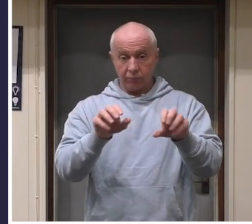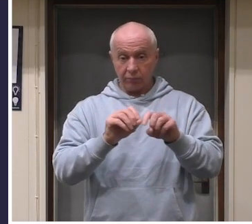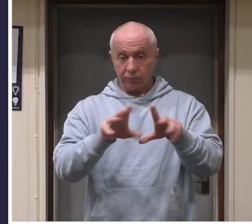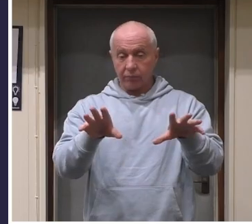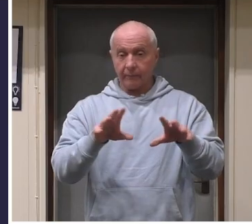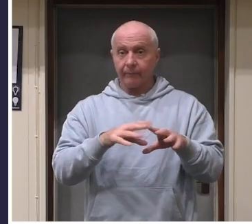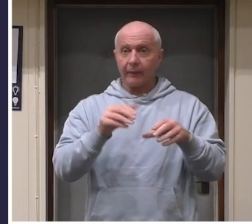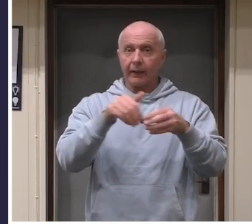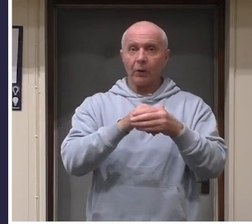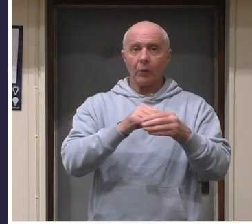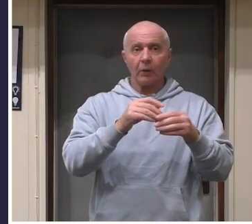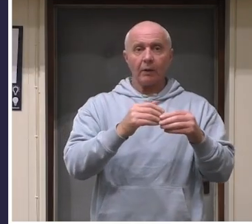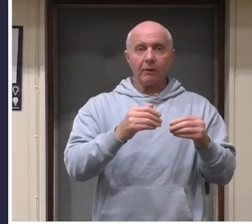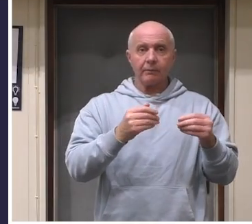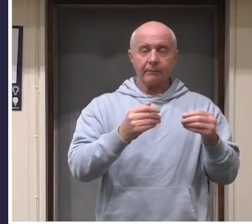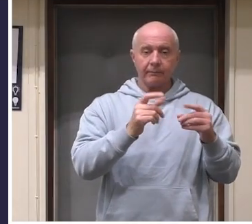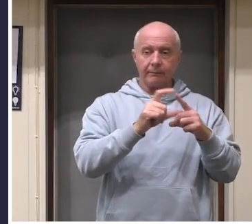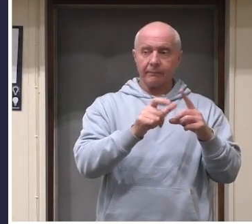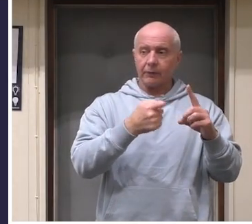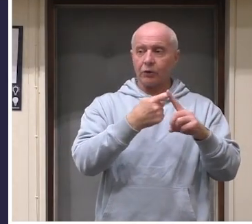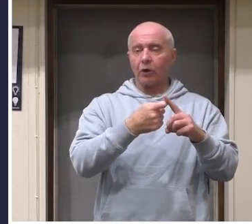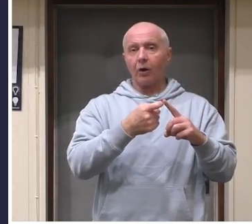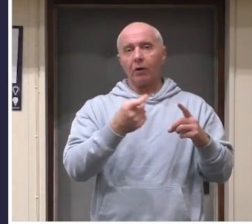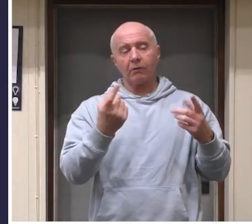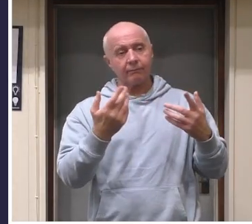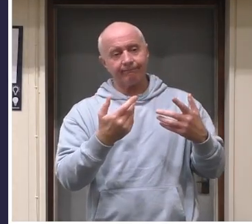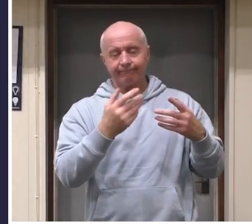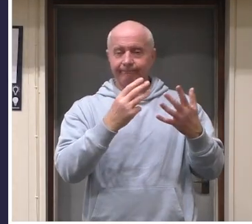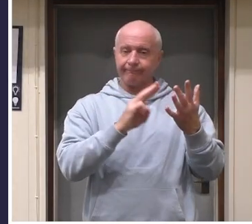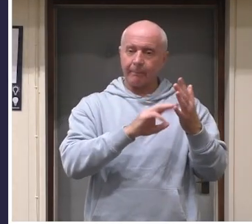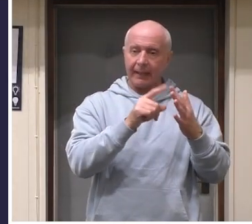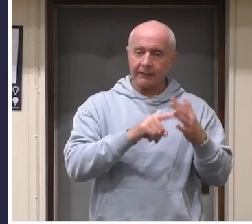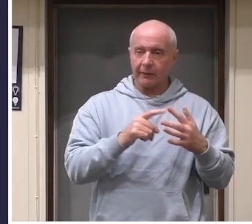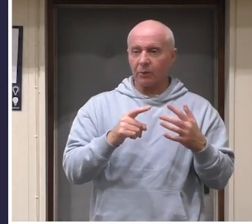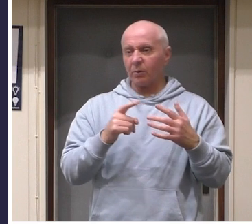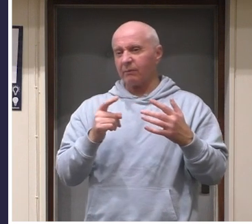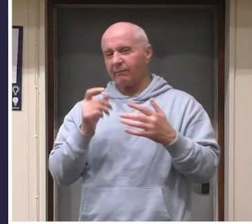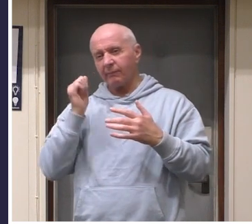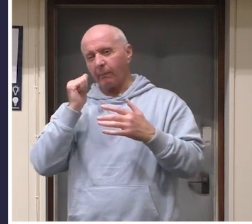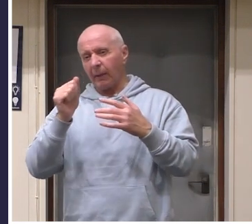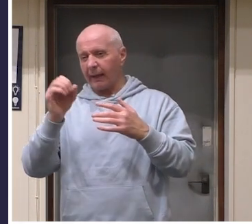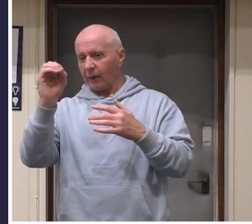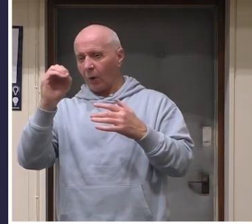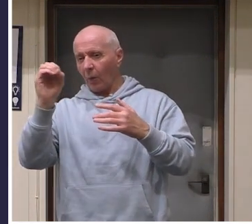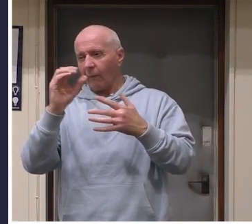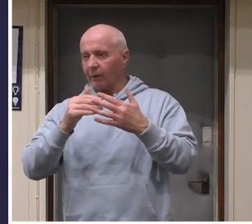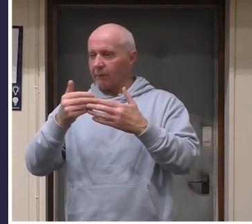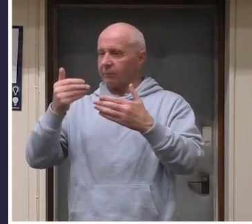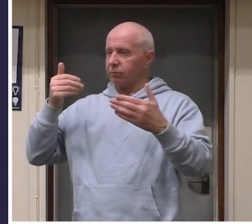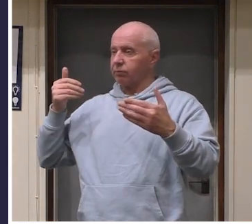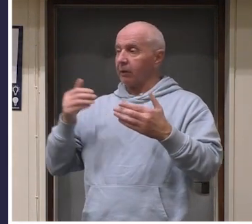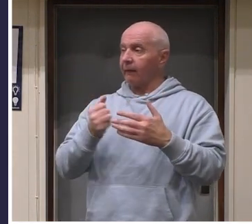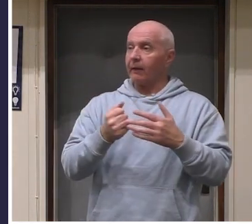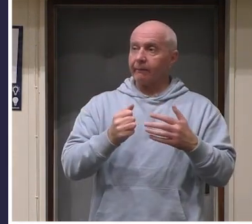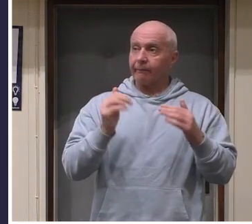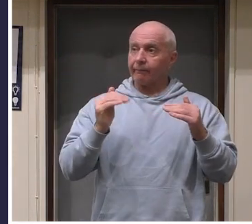this includes dark matter candidates, it includes primordial black holes from the early universe. Lots of these things could result in a high frequency